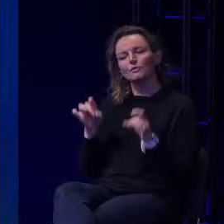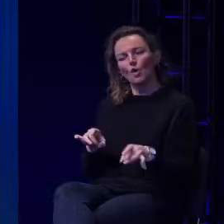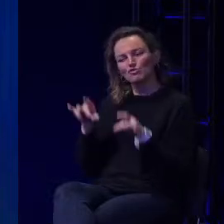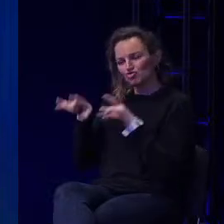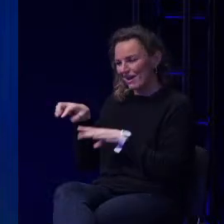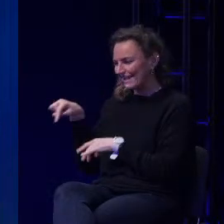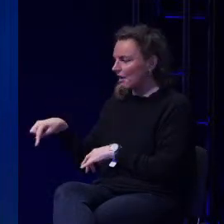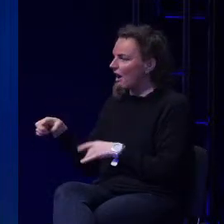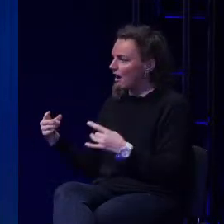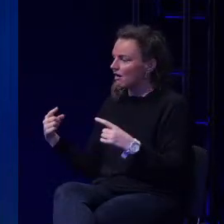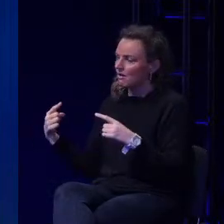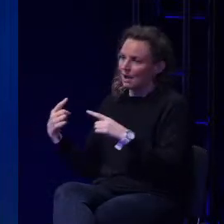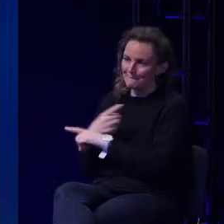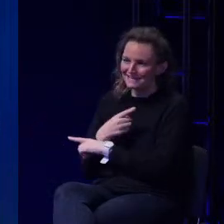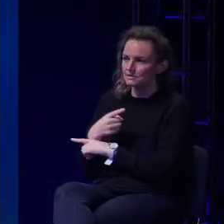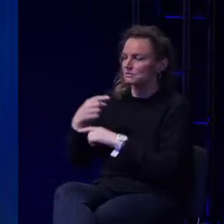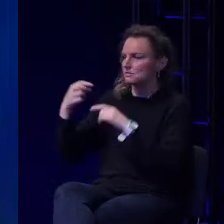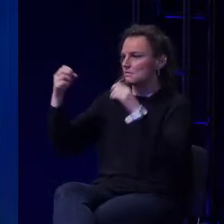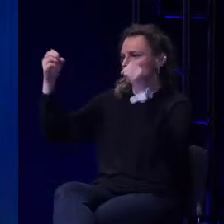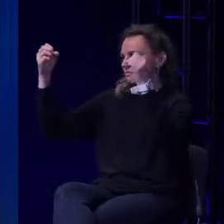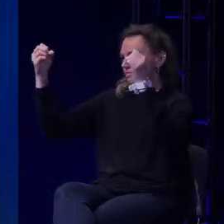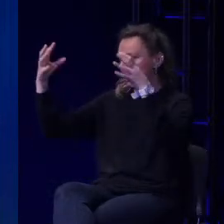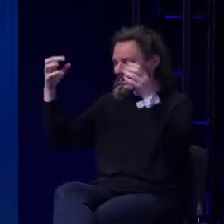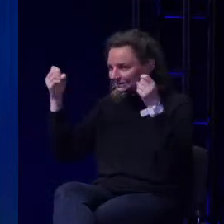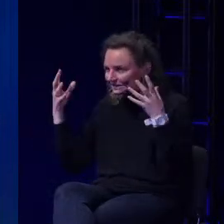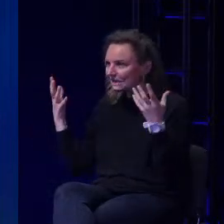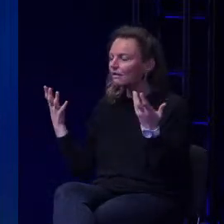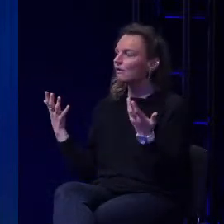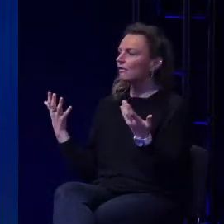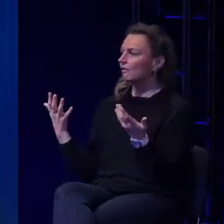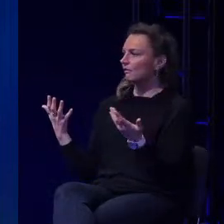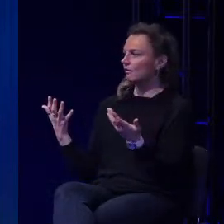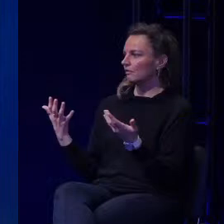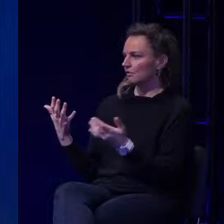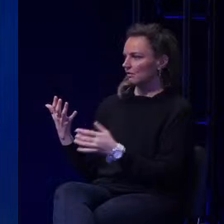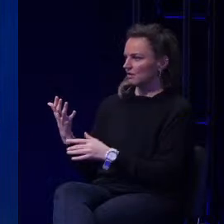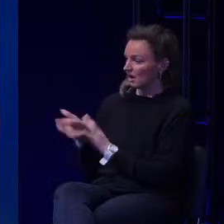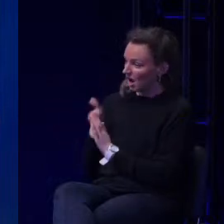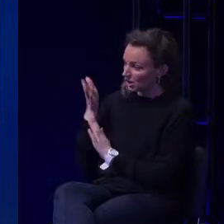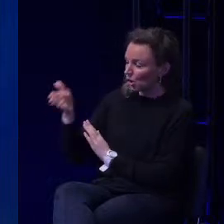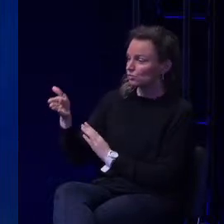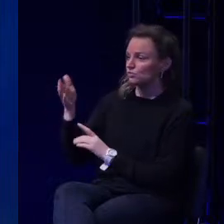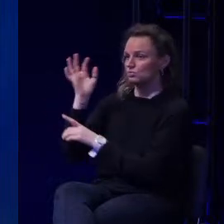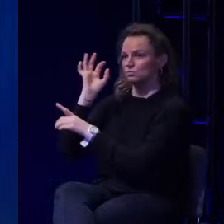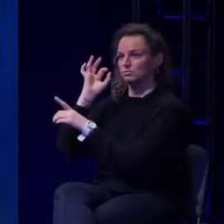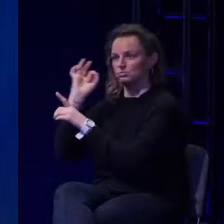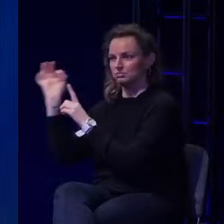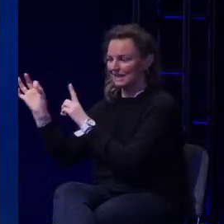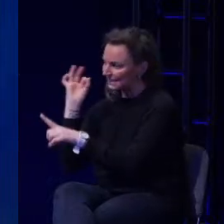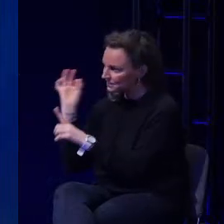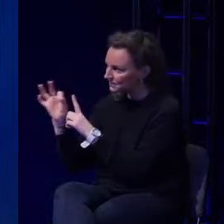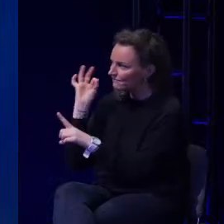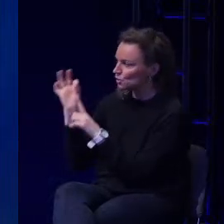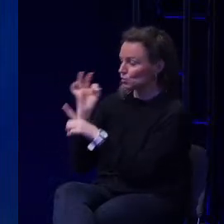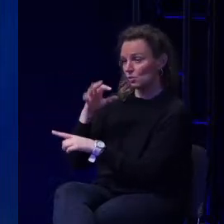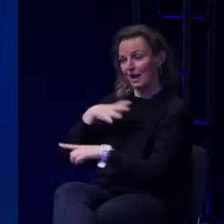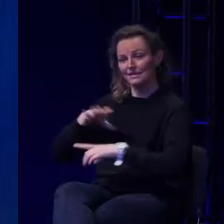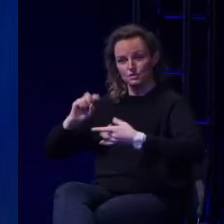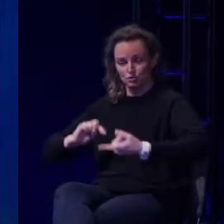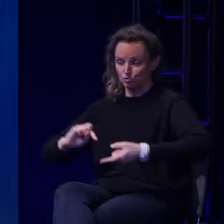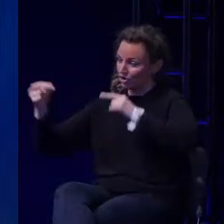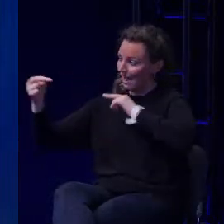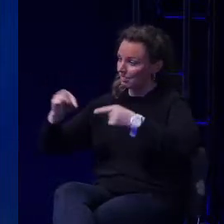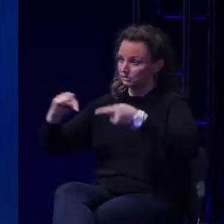missed lighting, really. I sort of could do an interview in my sleep, so I thought I need to challenge myself